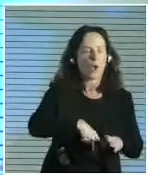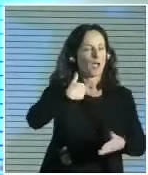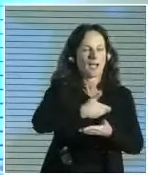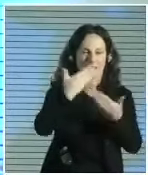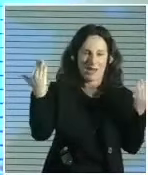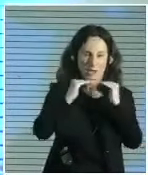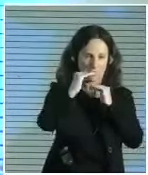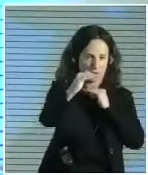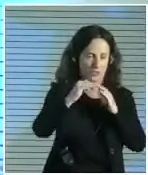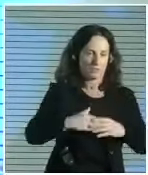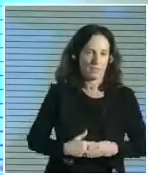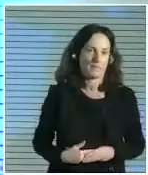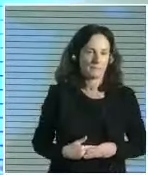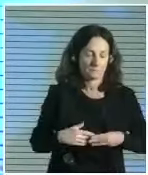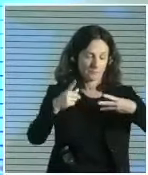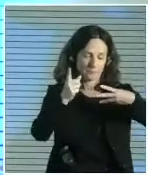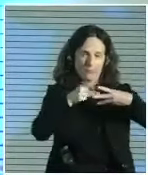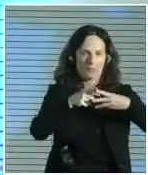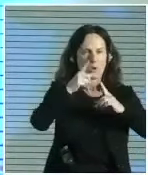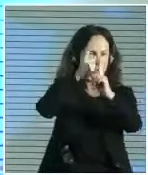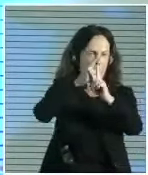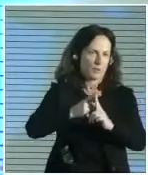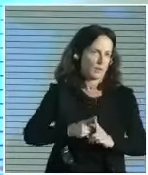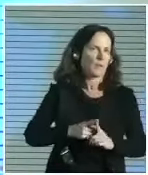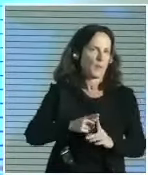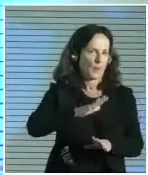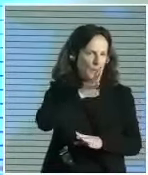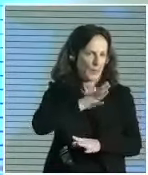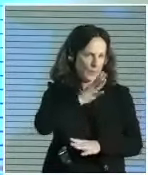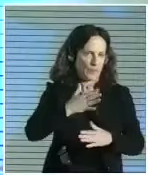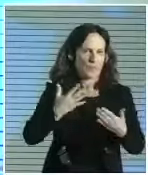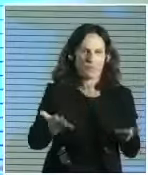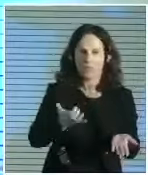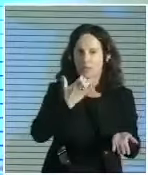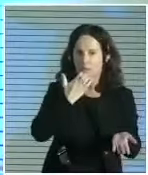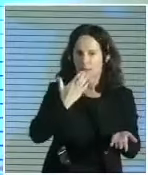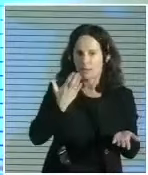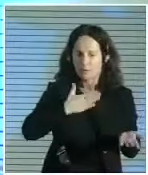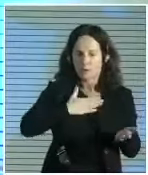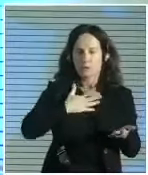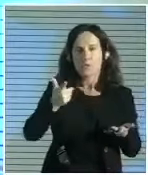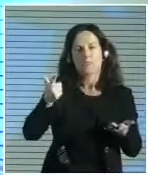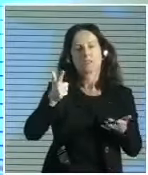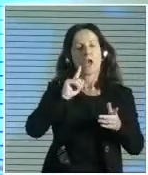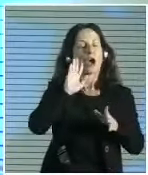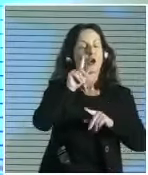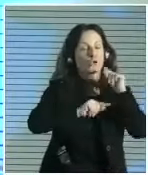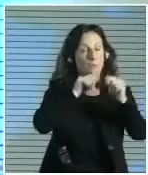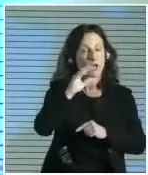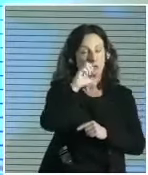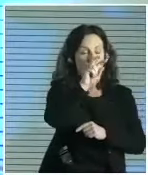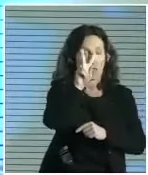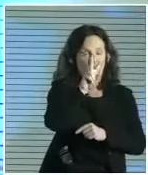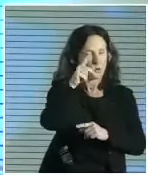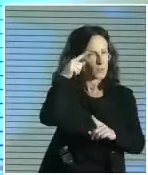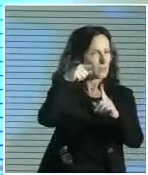like reduction of our carbon footprint by 30%, but before 2030, reduce all the air